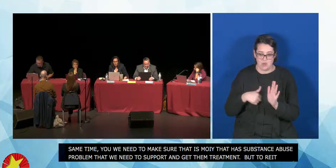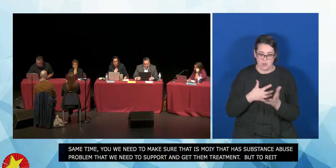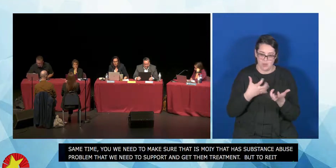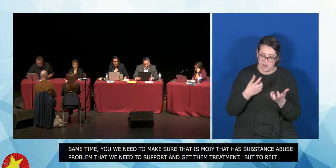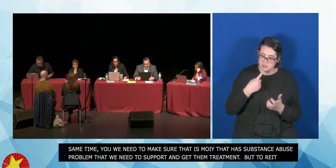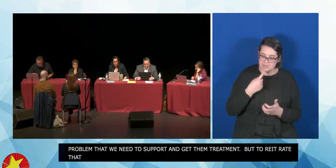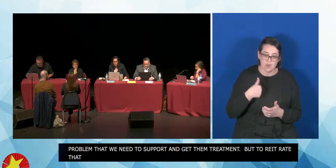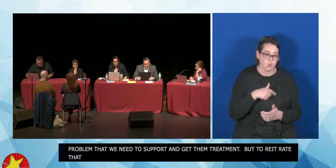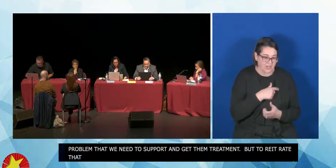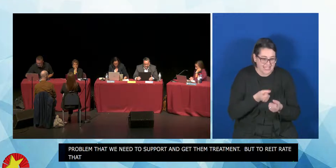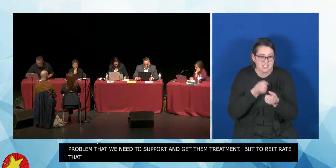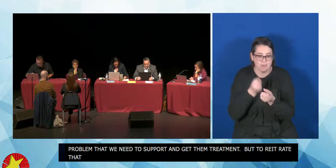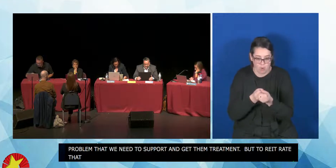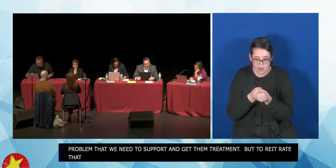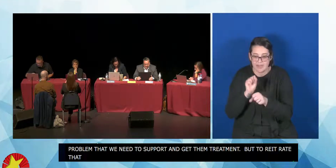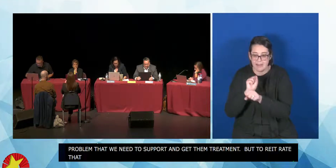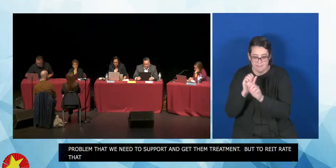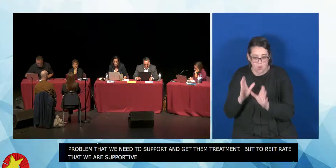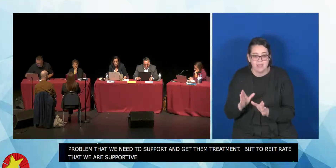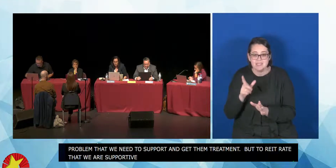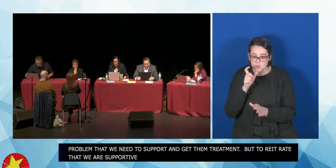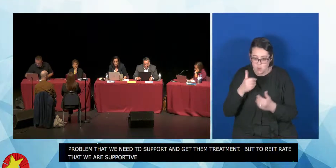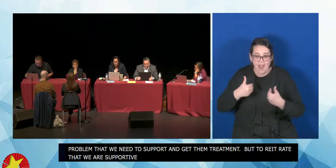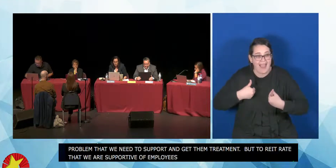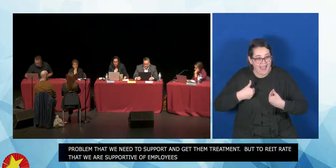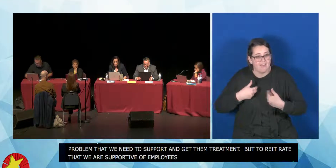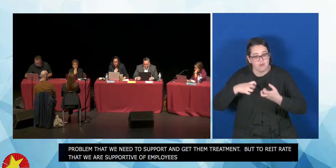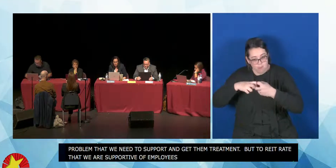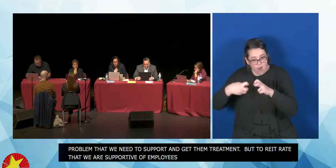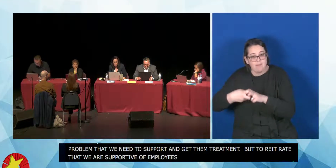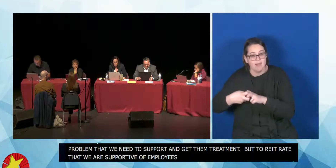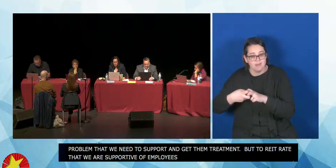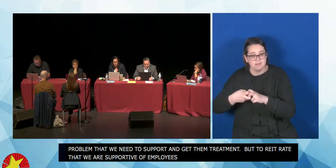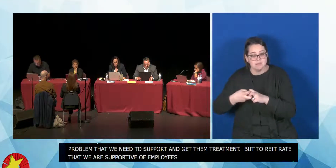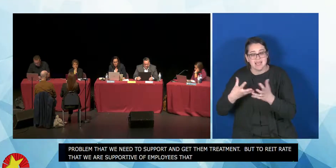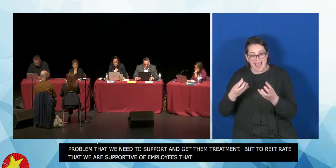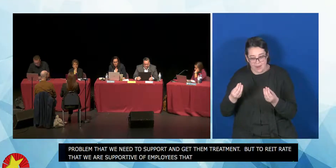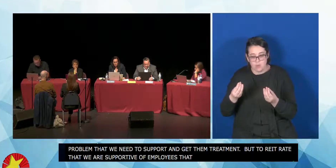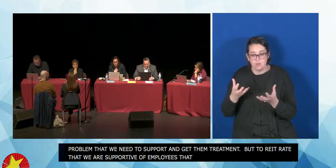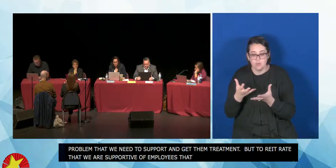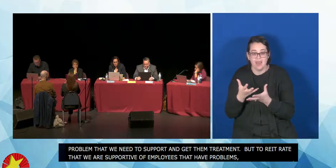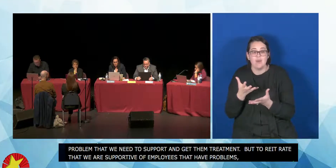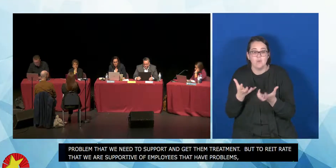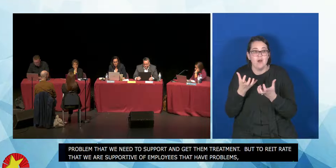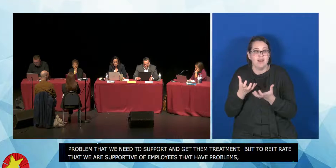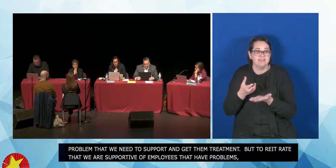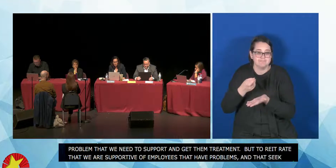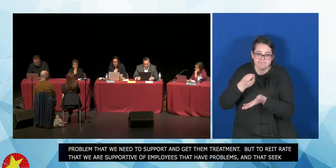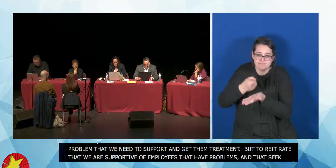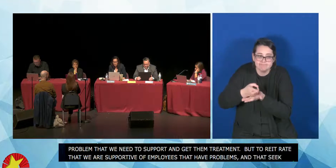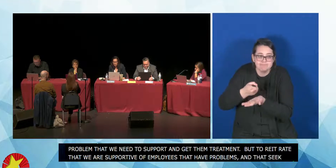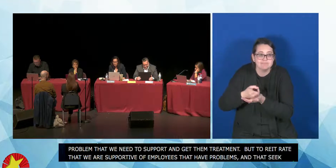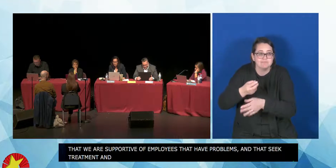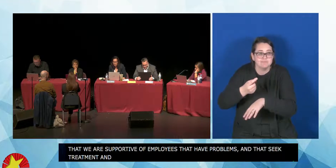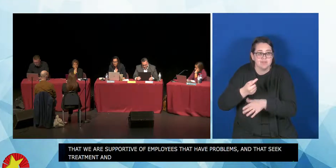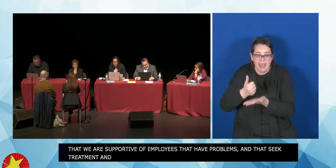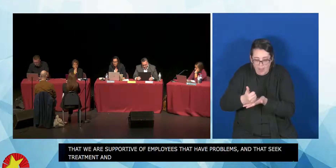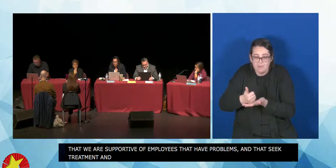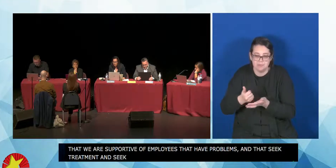supportive of employees that have a problem and that seek treatment and seek help to remediate